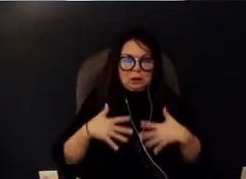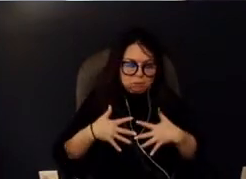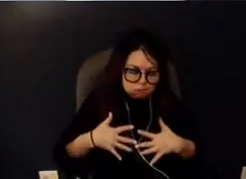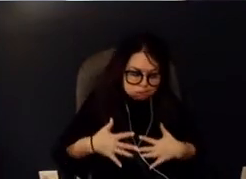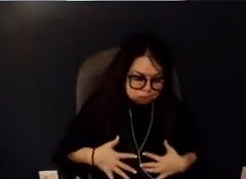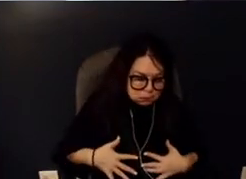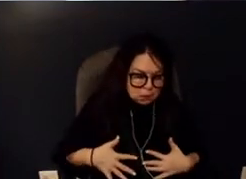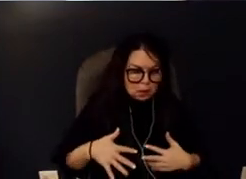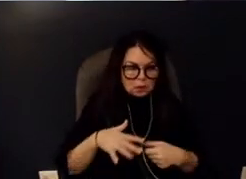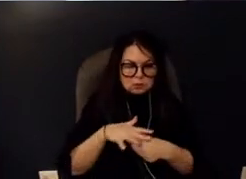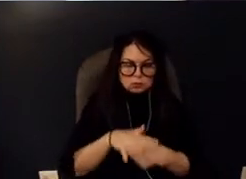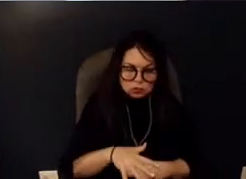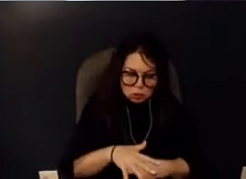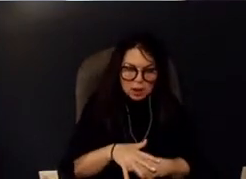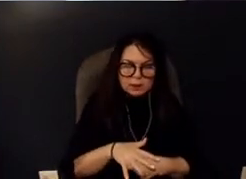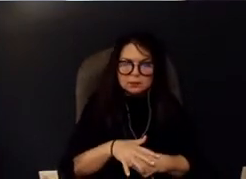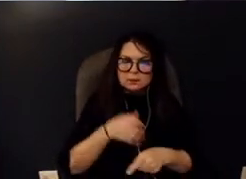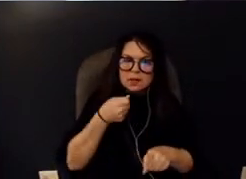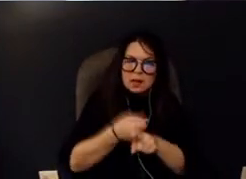health.